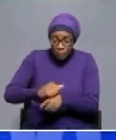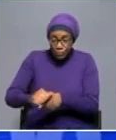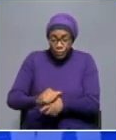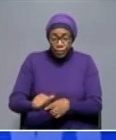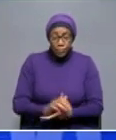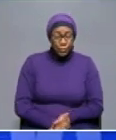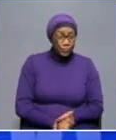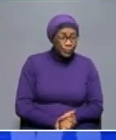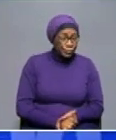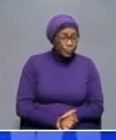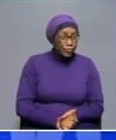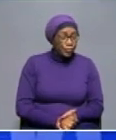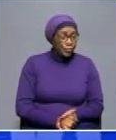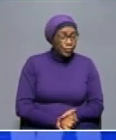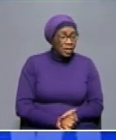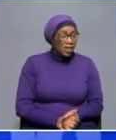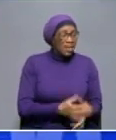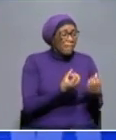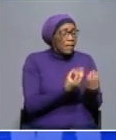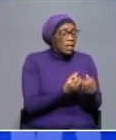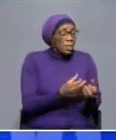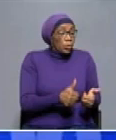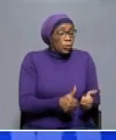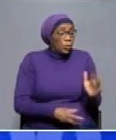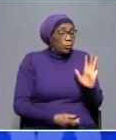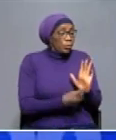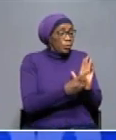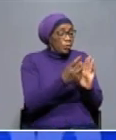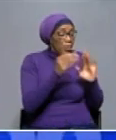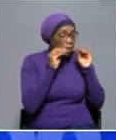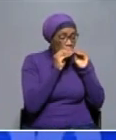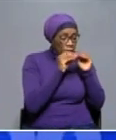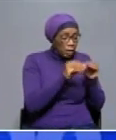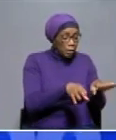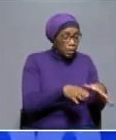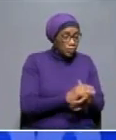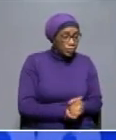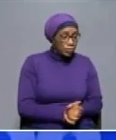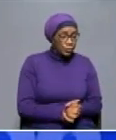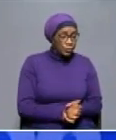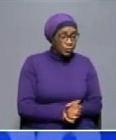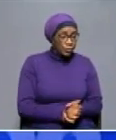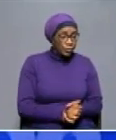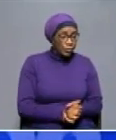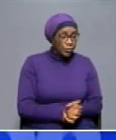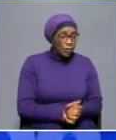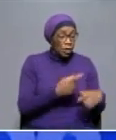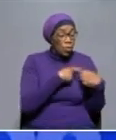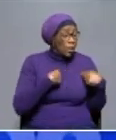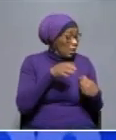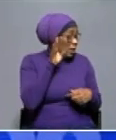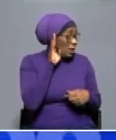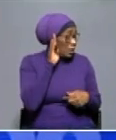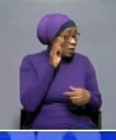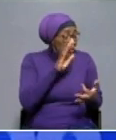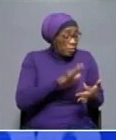before we let you go, Graham, with many good developments that have been announced, one cannot actually turn a blind eye on the high living